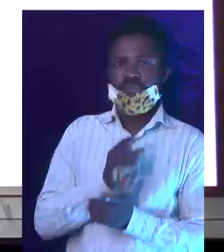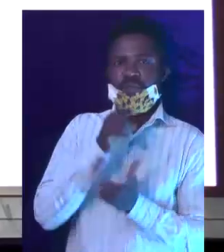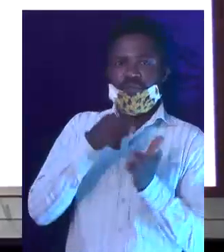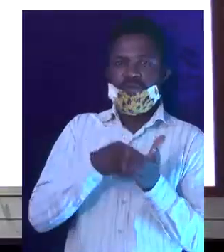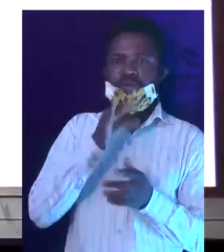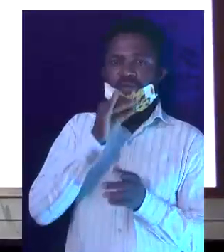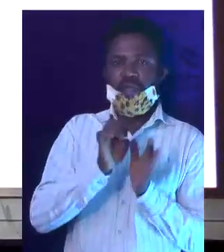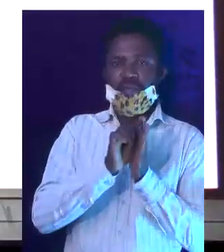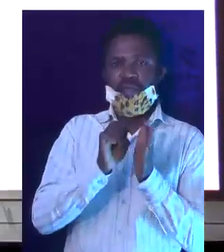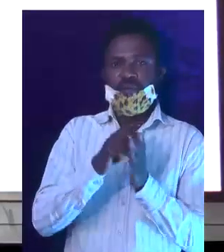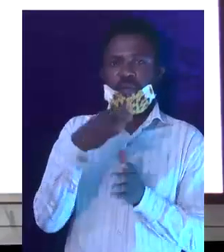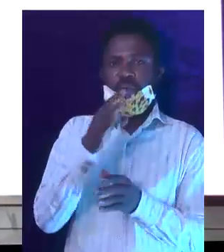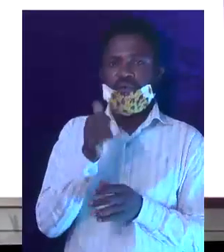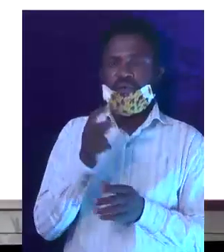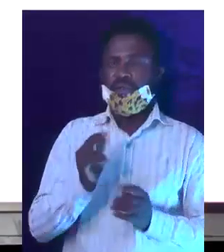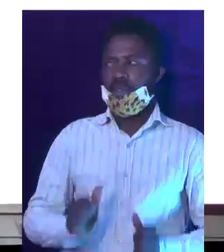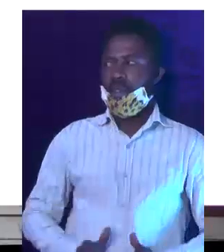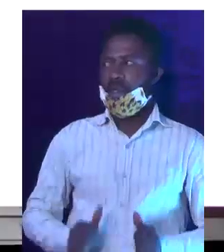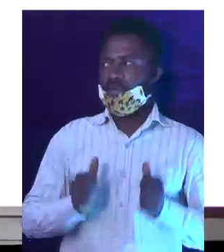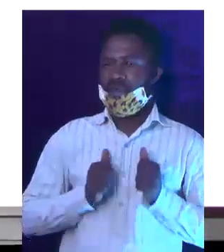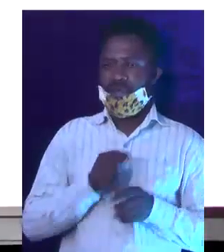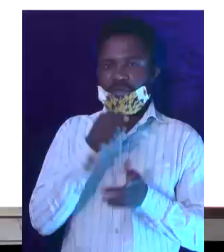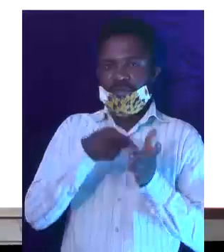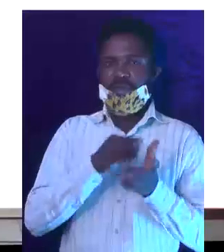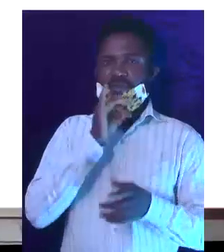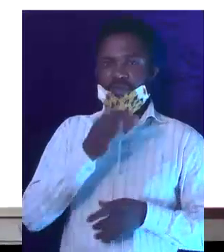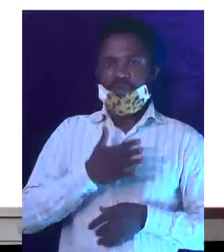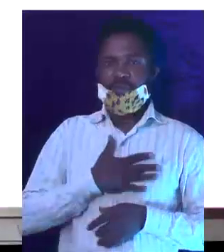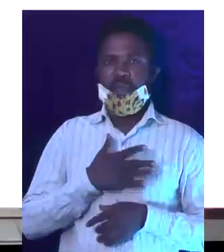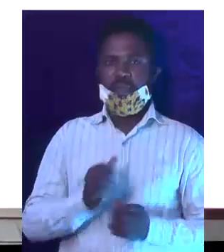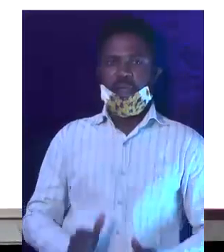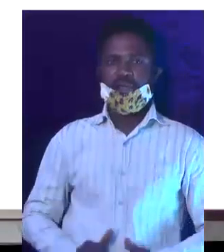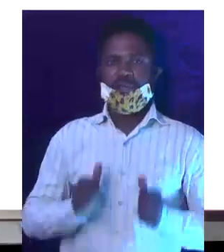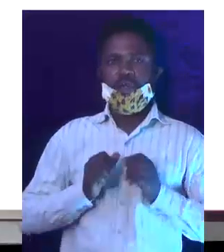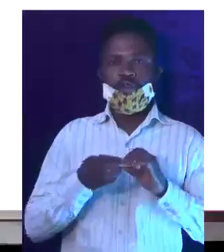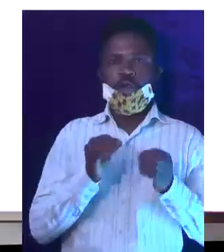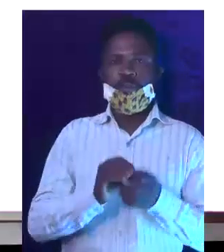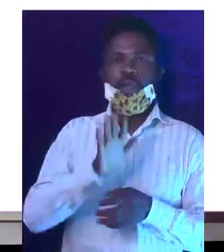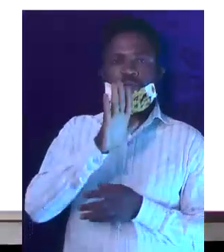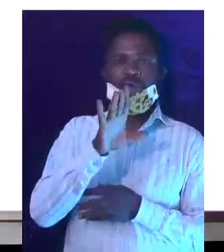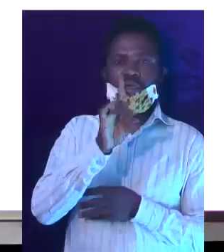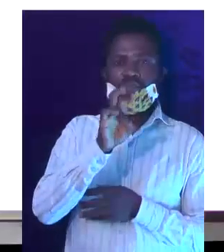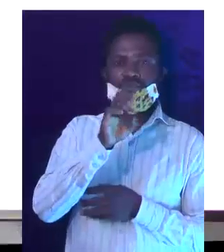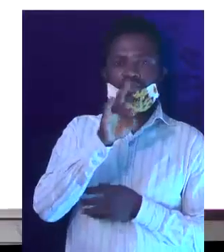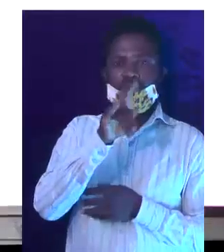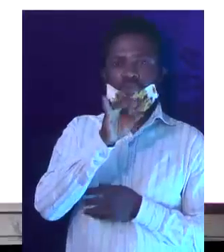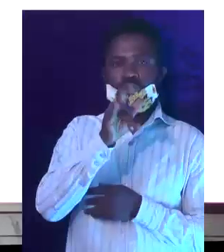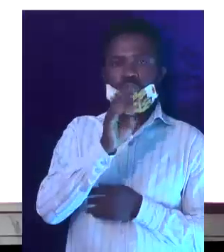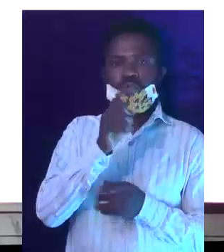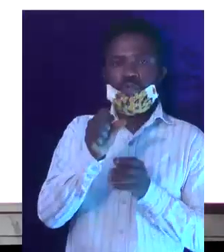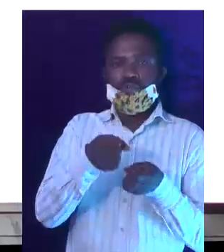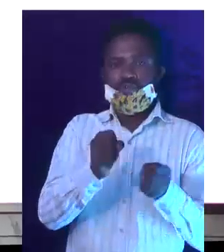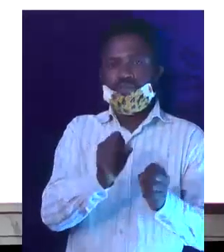This is a sample of an address. This is my address. 5 Durotoye Street,